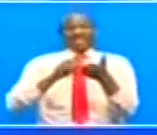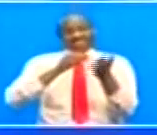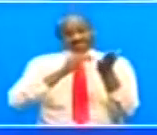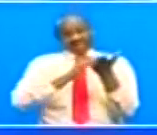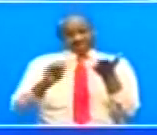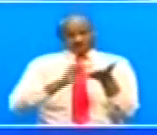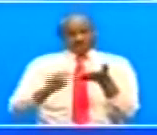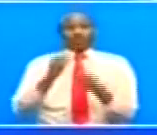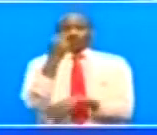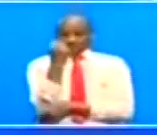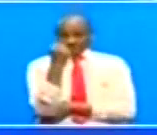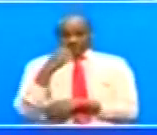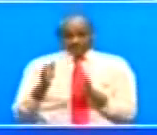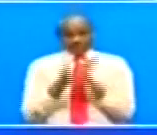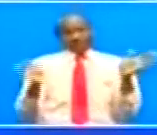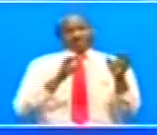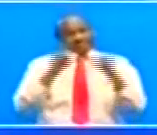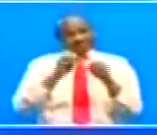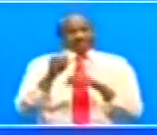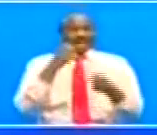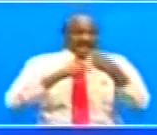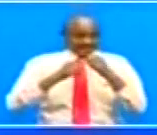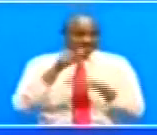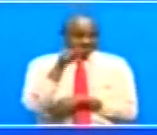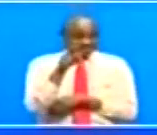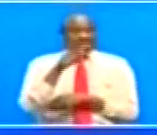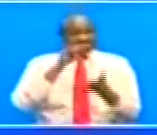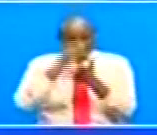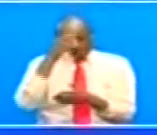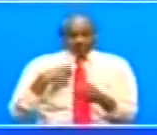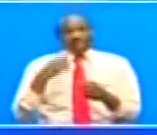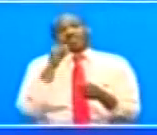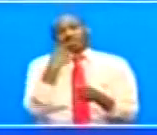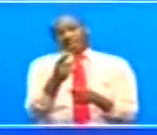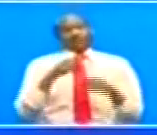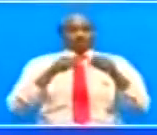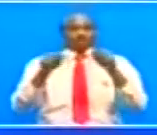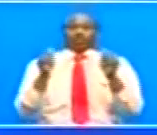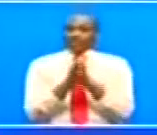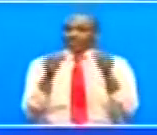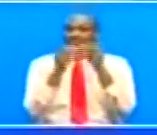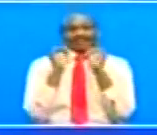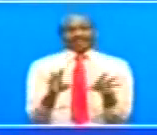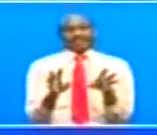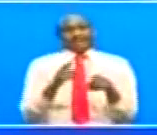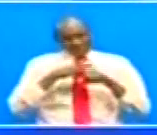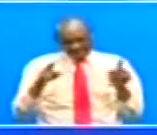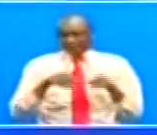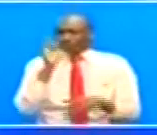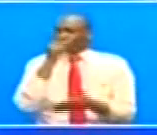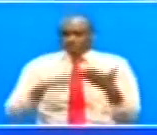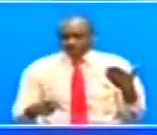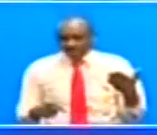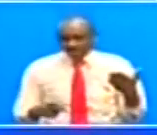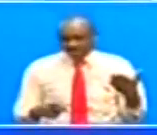5 of the Public Order Management Act, and that's why we couldn't allow them to proceed. But more critical is the